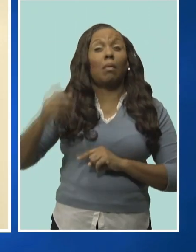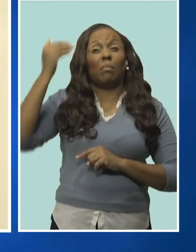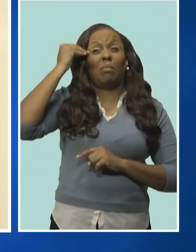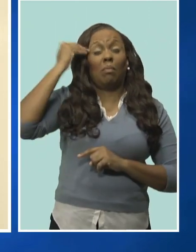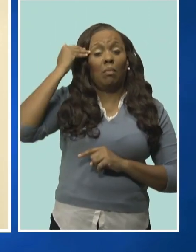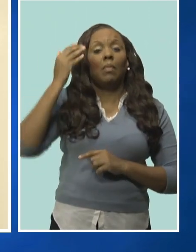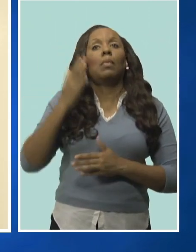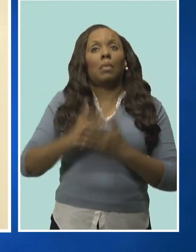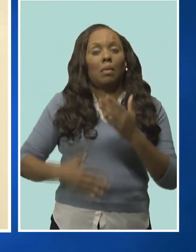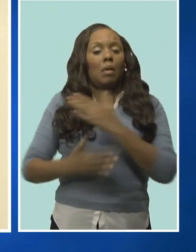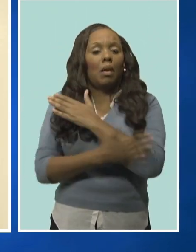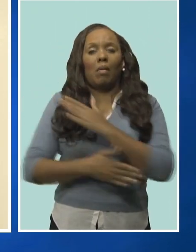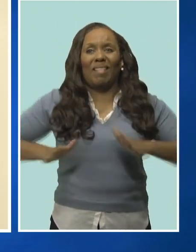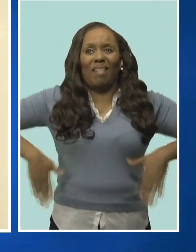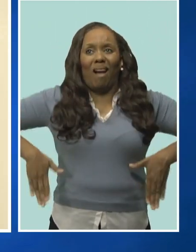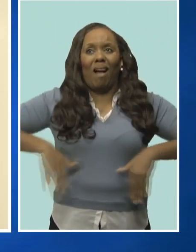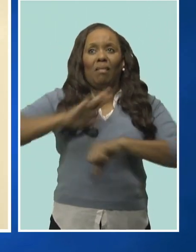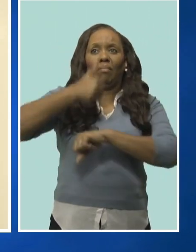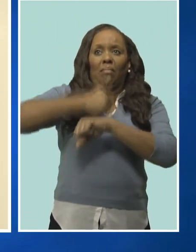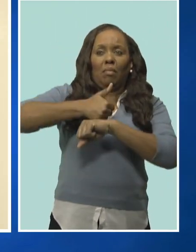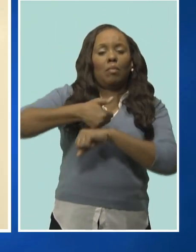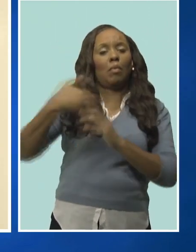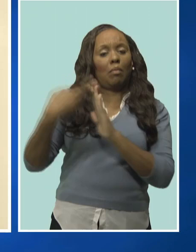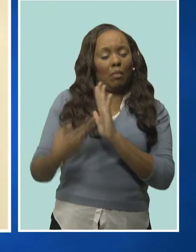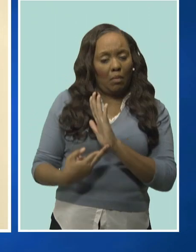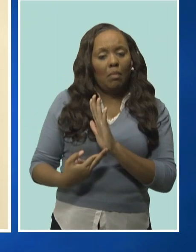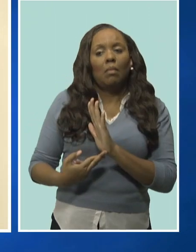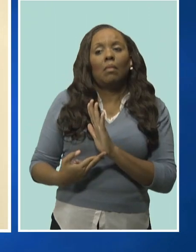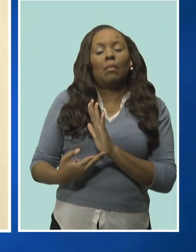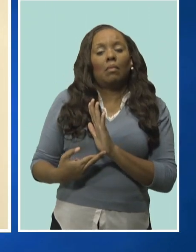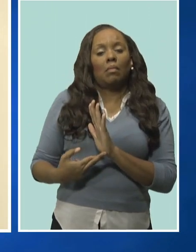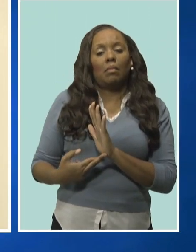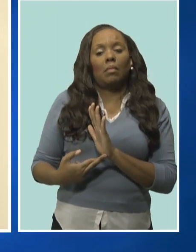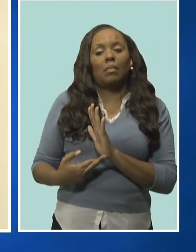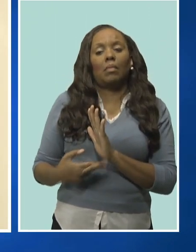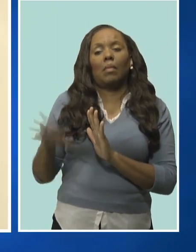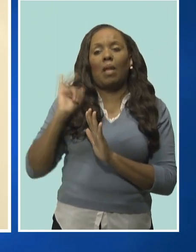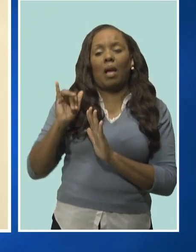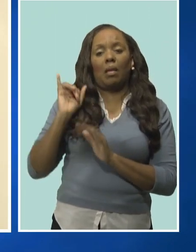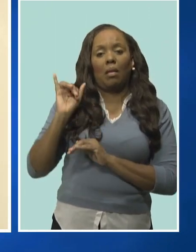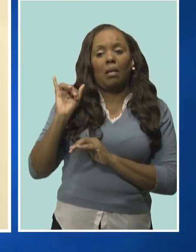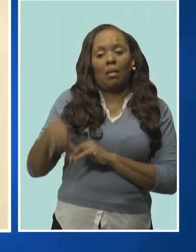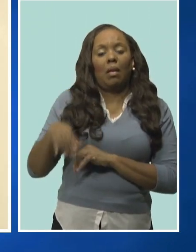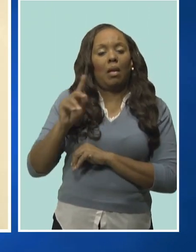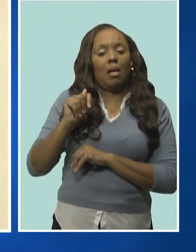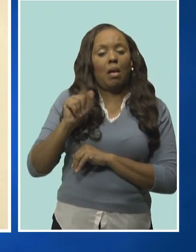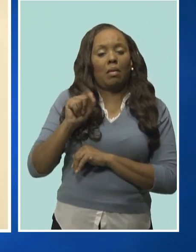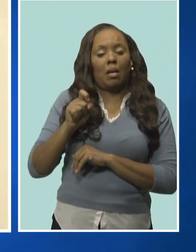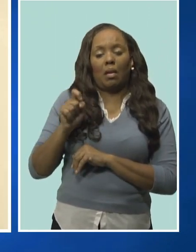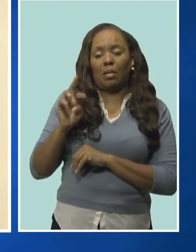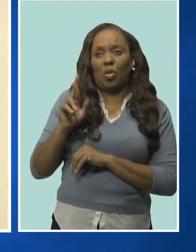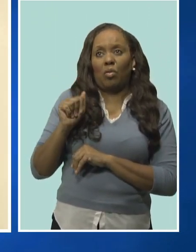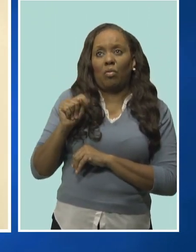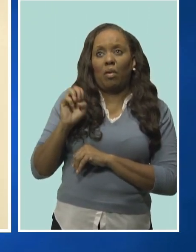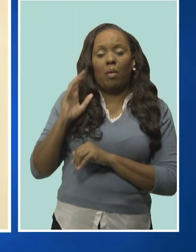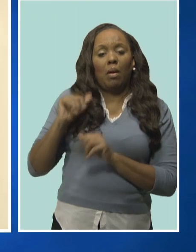some countries that have not yet implemented the rules, and therefore that would remain unchanged. The tax rates will remain unchanged for those